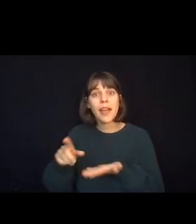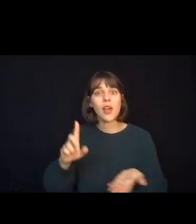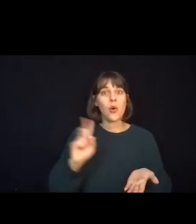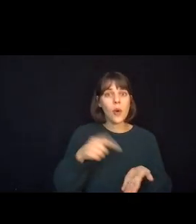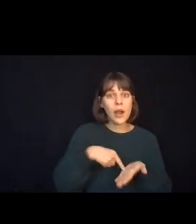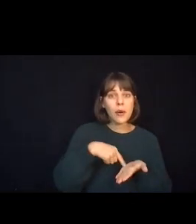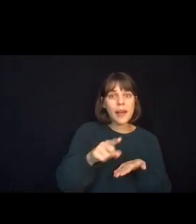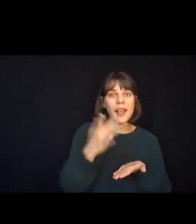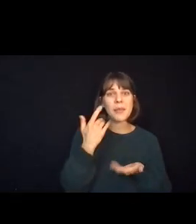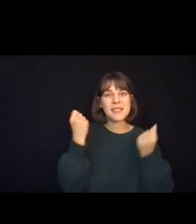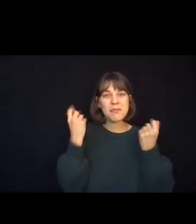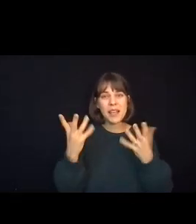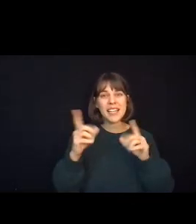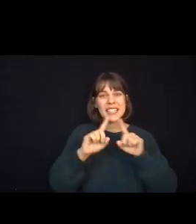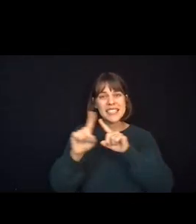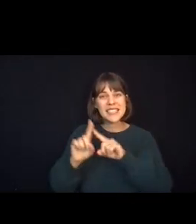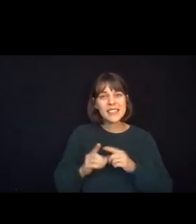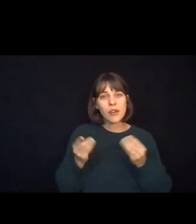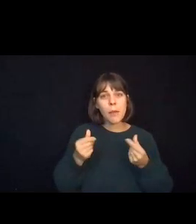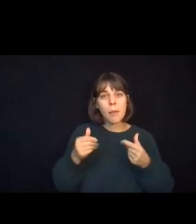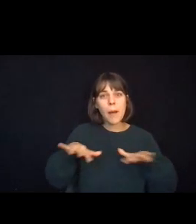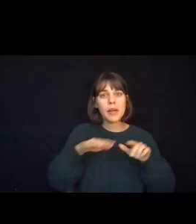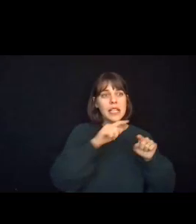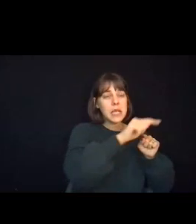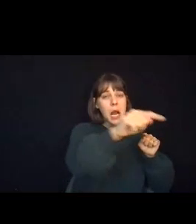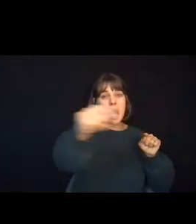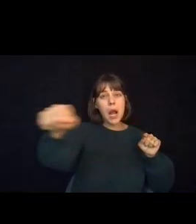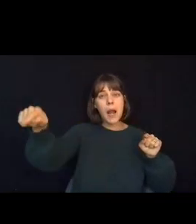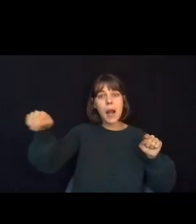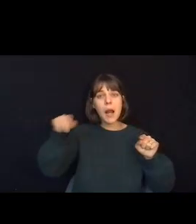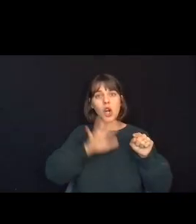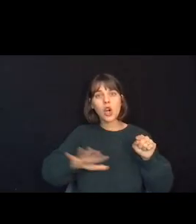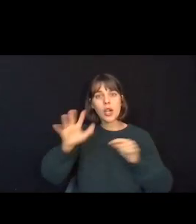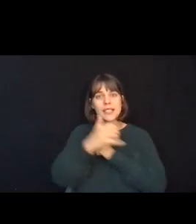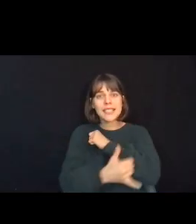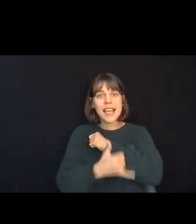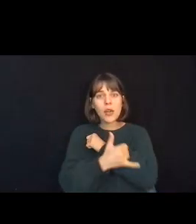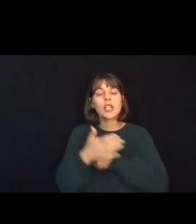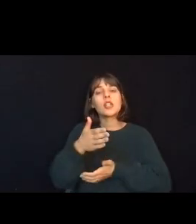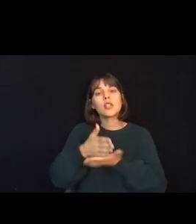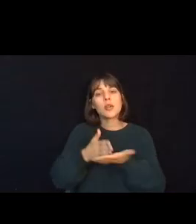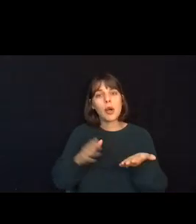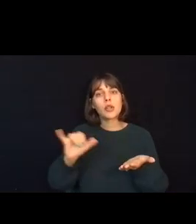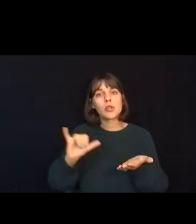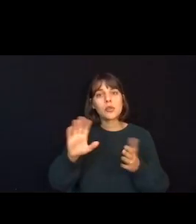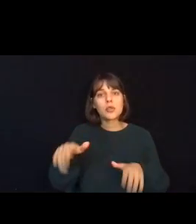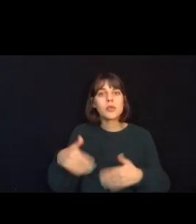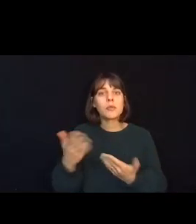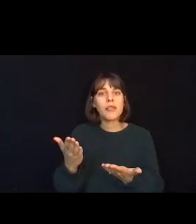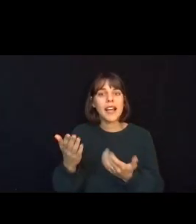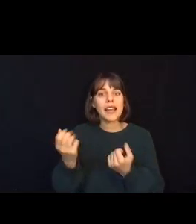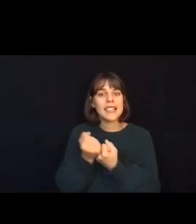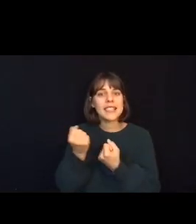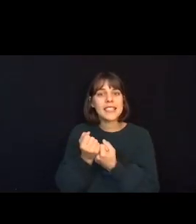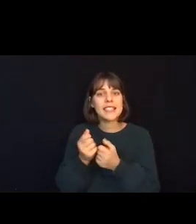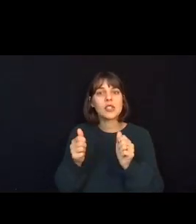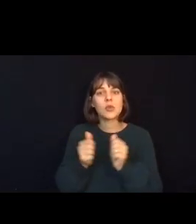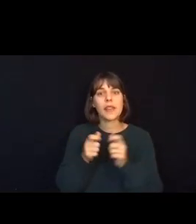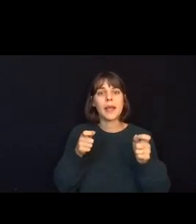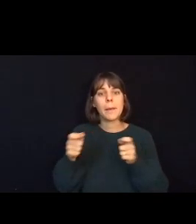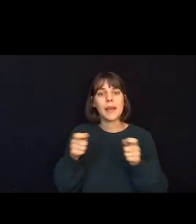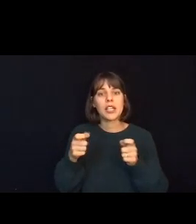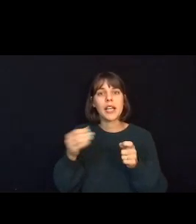various properties and facilities we operate across the county. So a part of this is also providing us assistance with